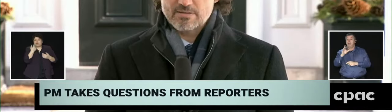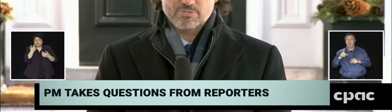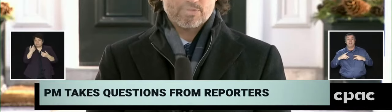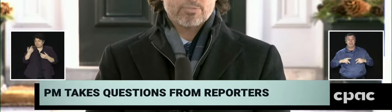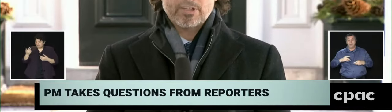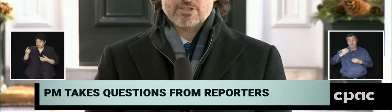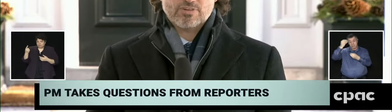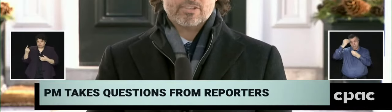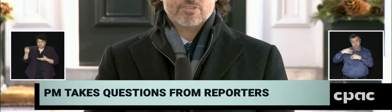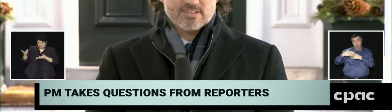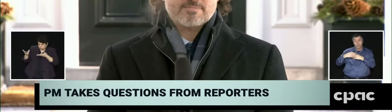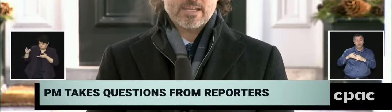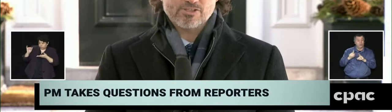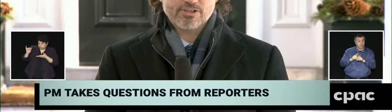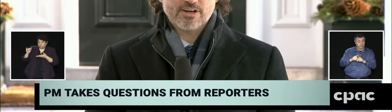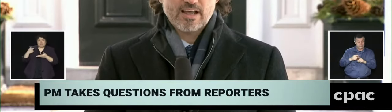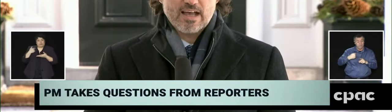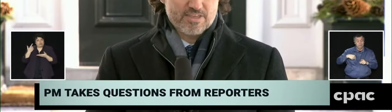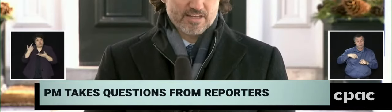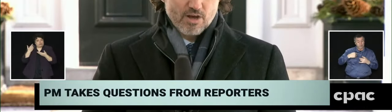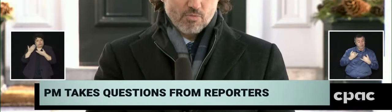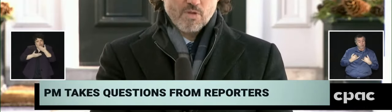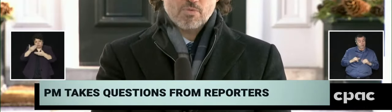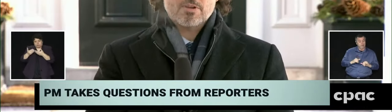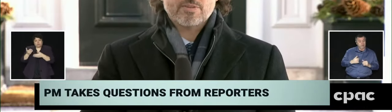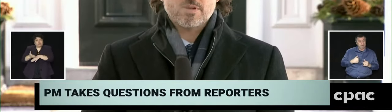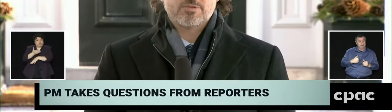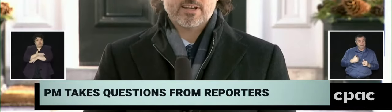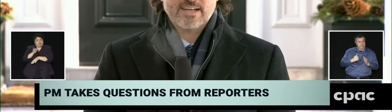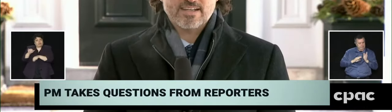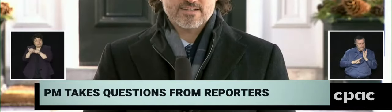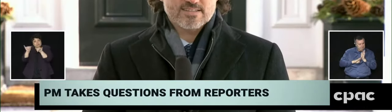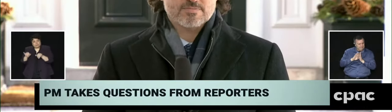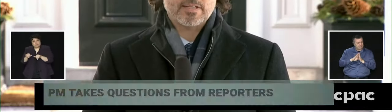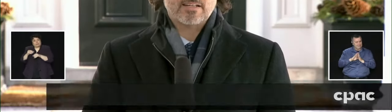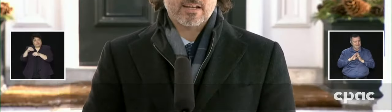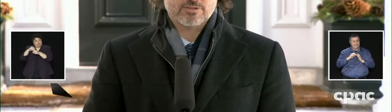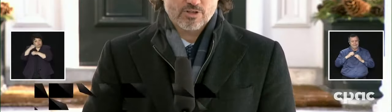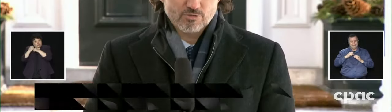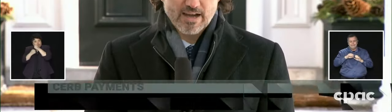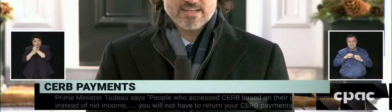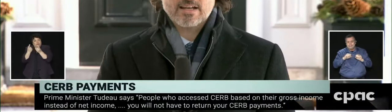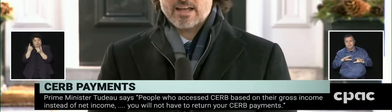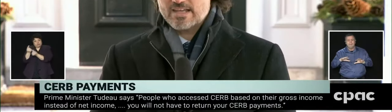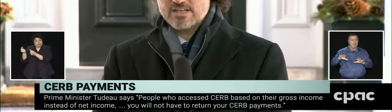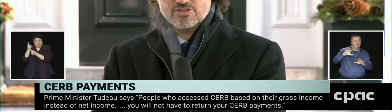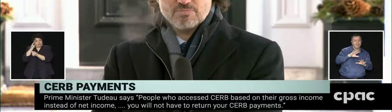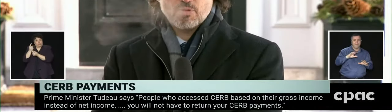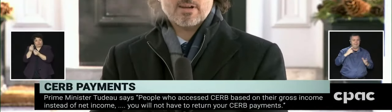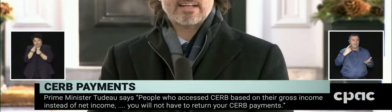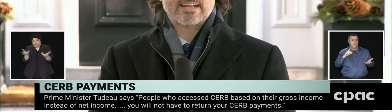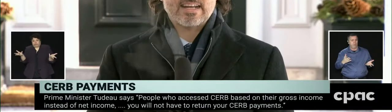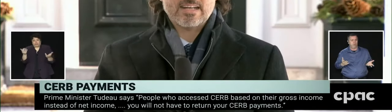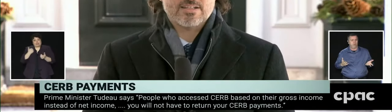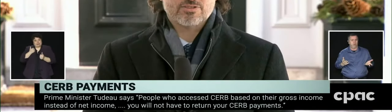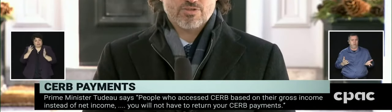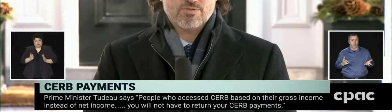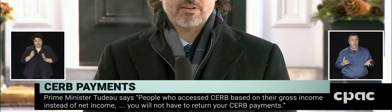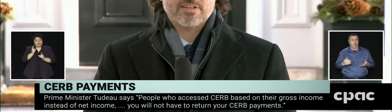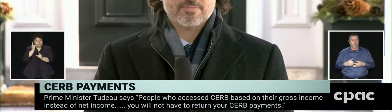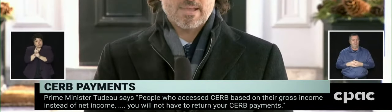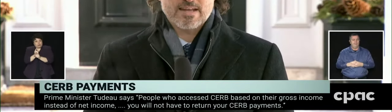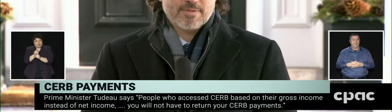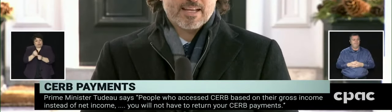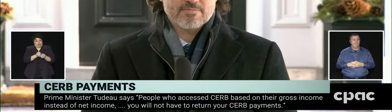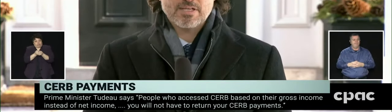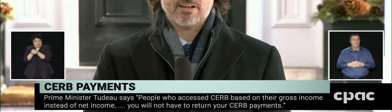to improve structures to make sure that what we're doing for Canadians is being done right, is supporting Canadians throughout